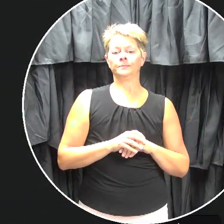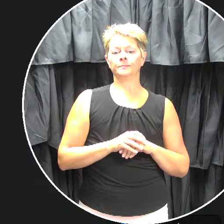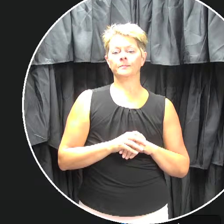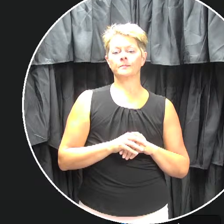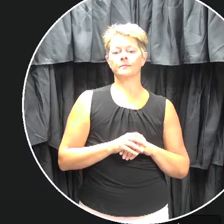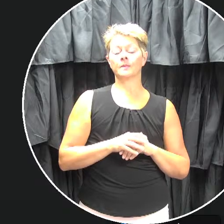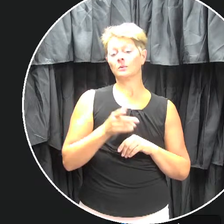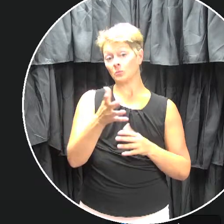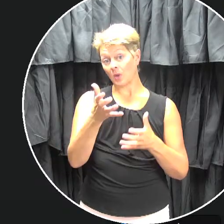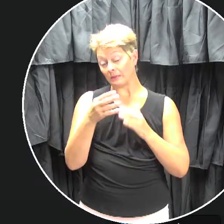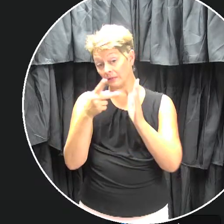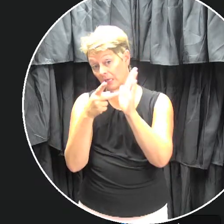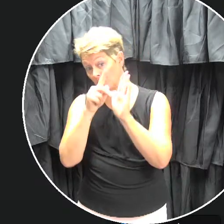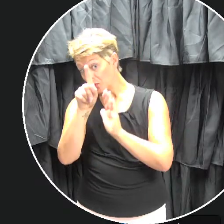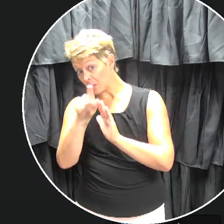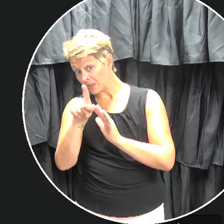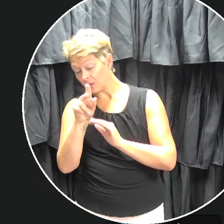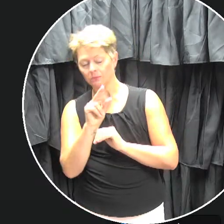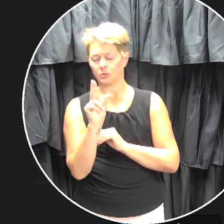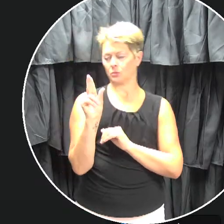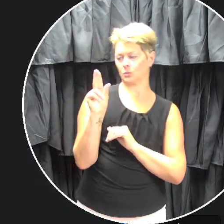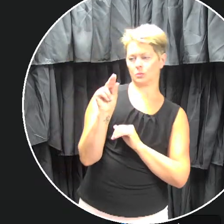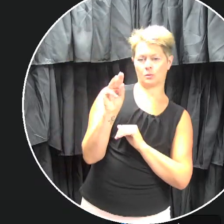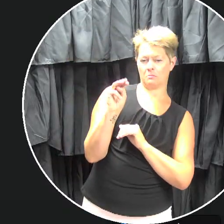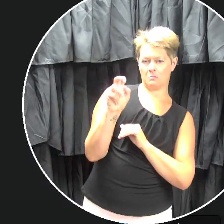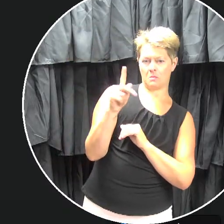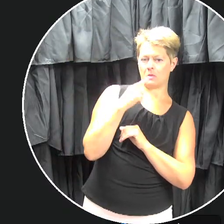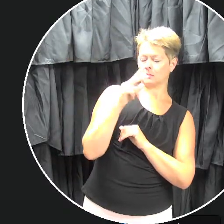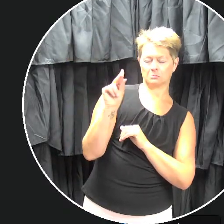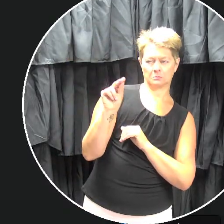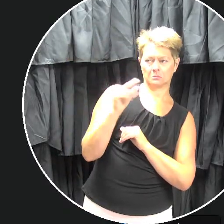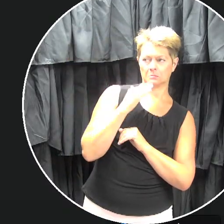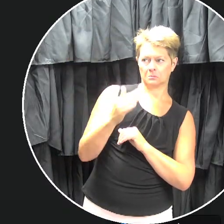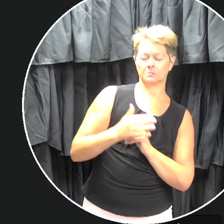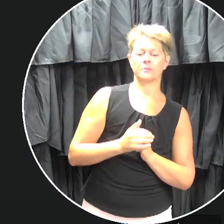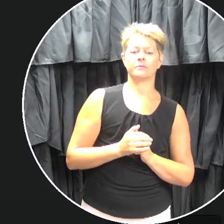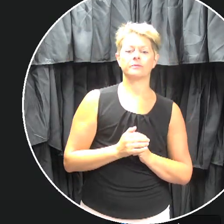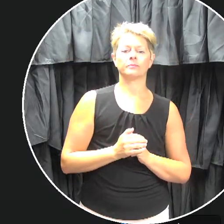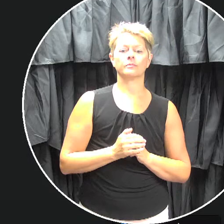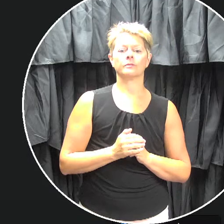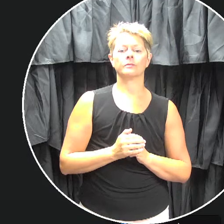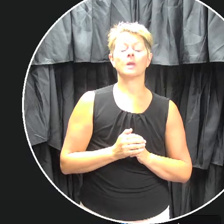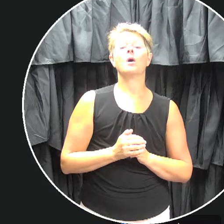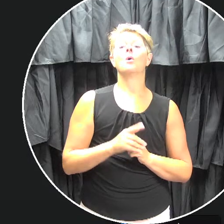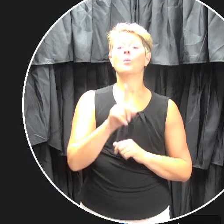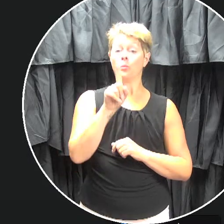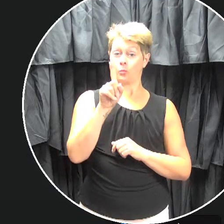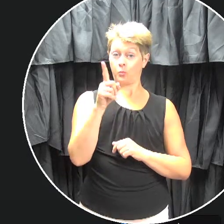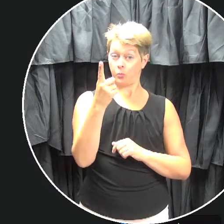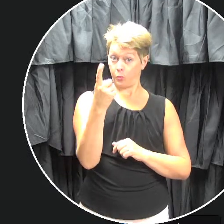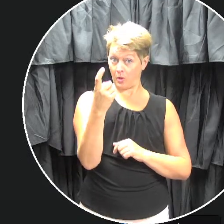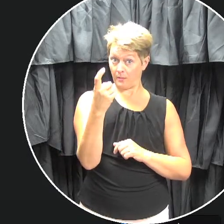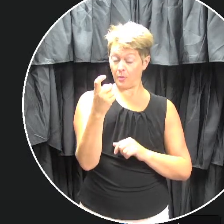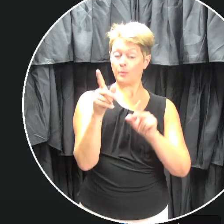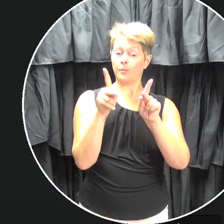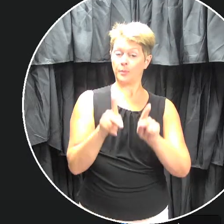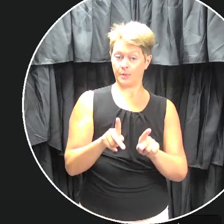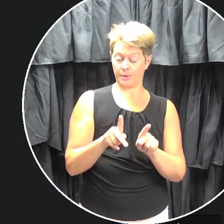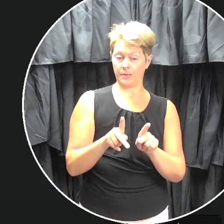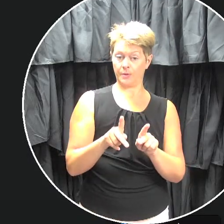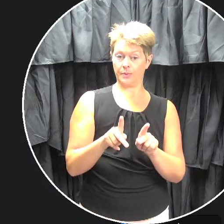No, I don't. Thank you. Thanks, Mark. All right, and with that, we have one other individual.